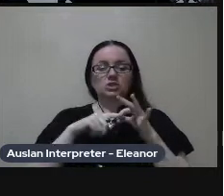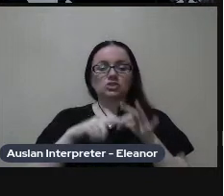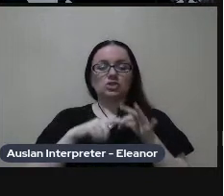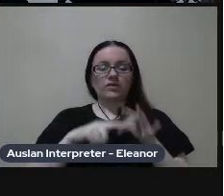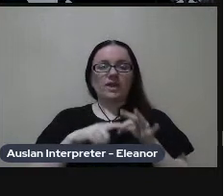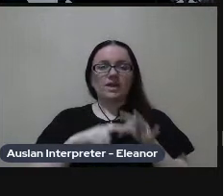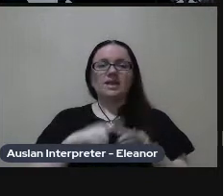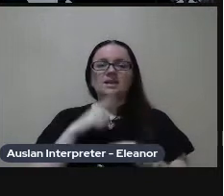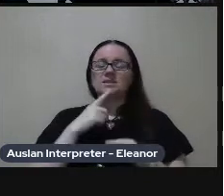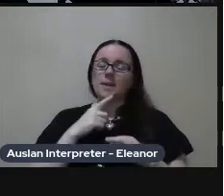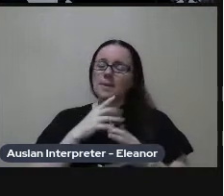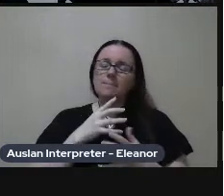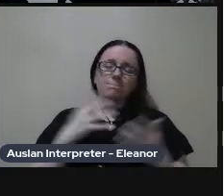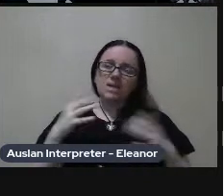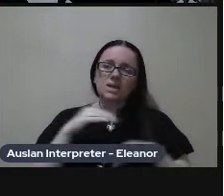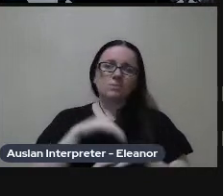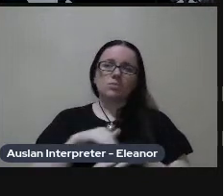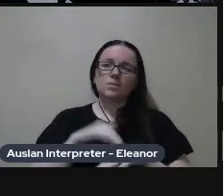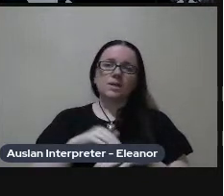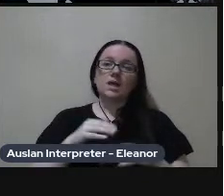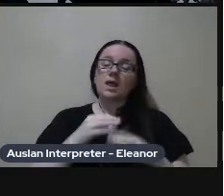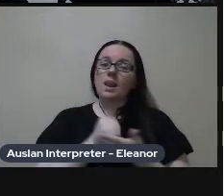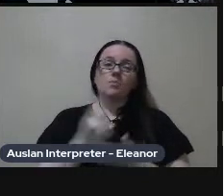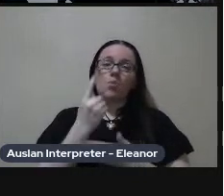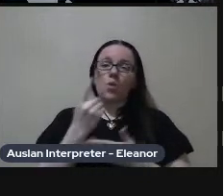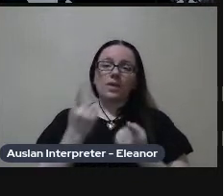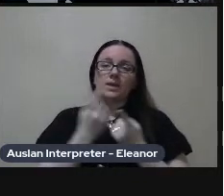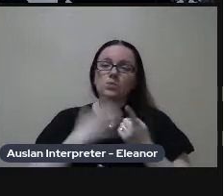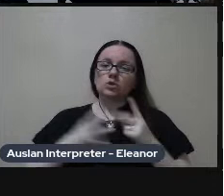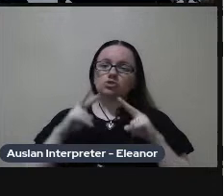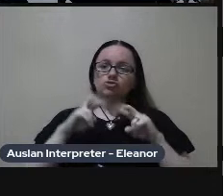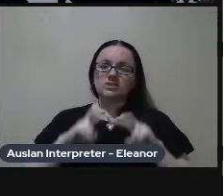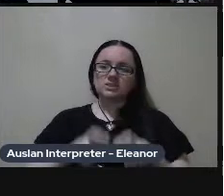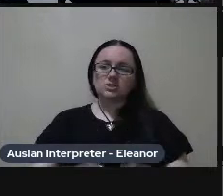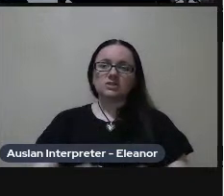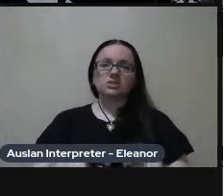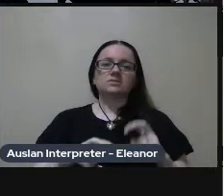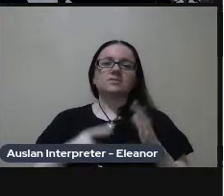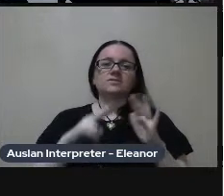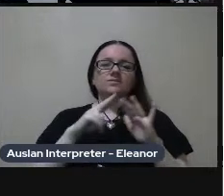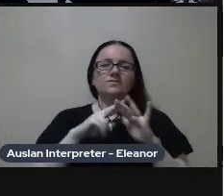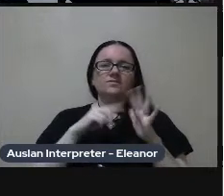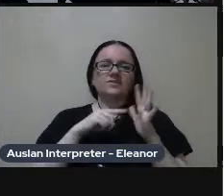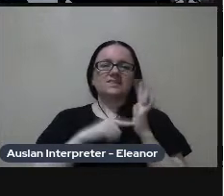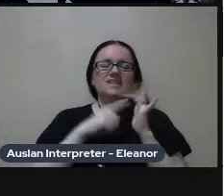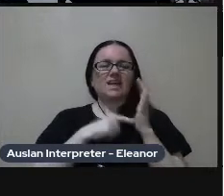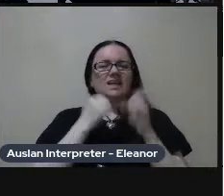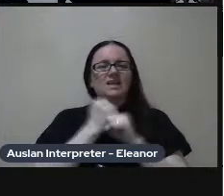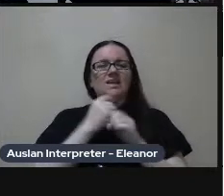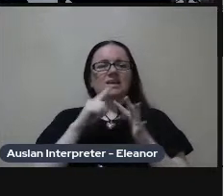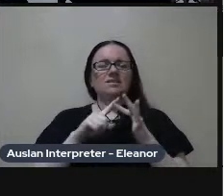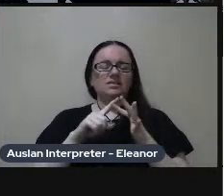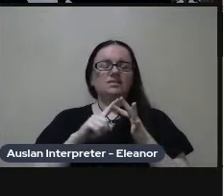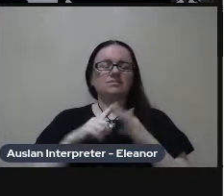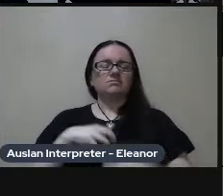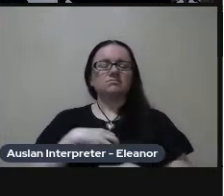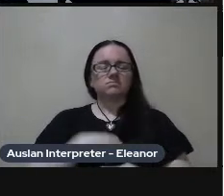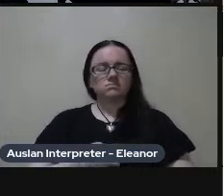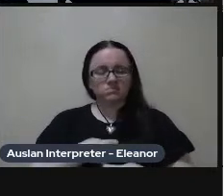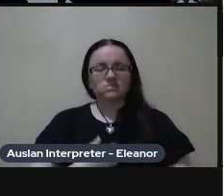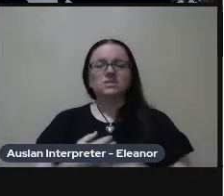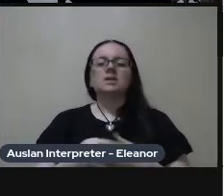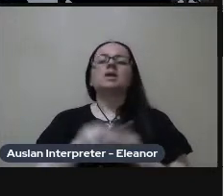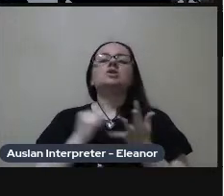us know that fatigue was one of your top research priorities. This is something that's been echoed by people all over the world. And so, in fact, we've